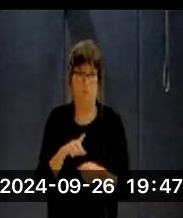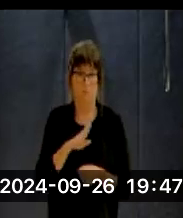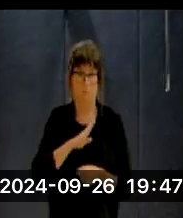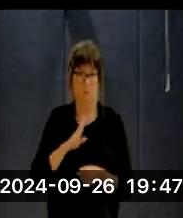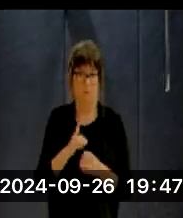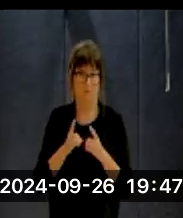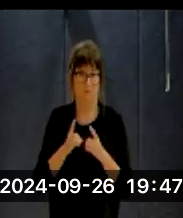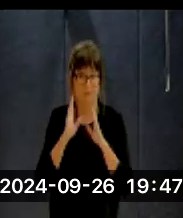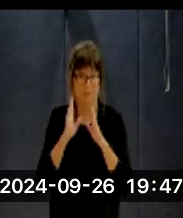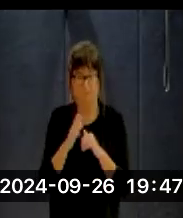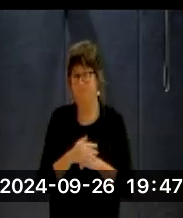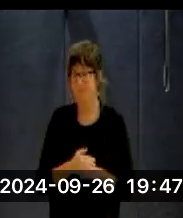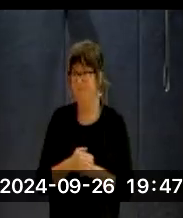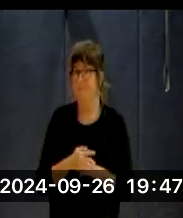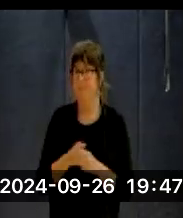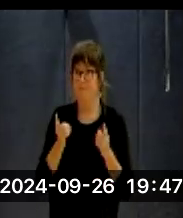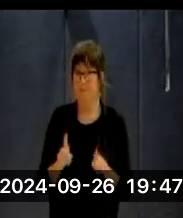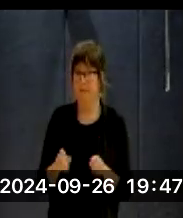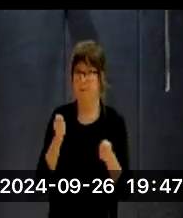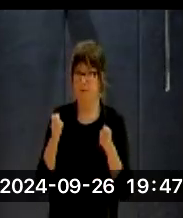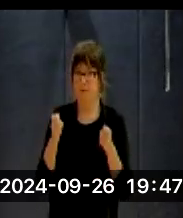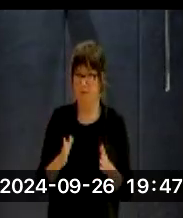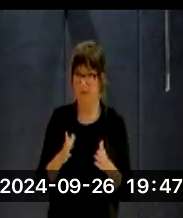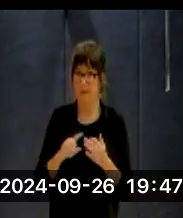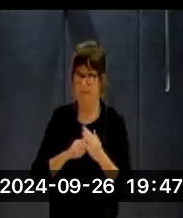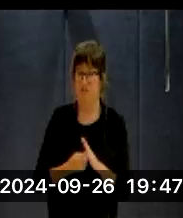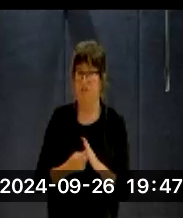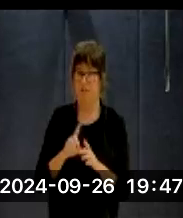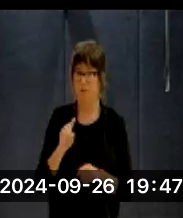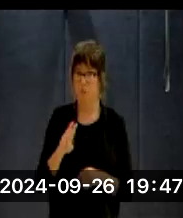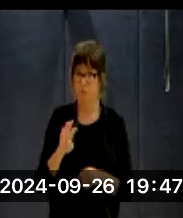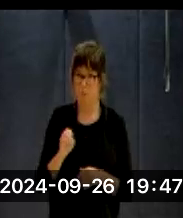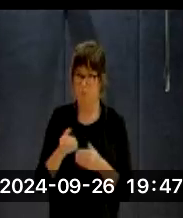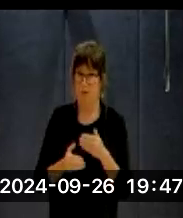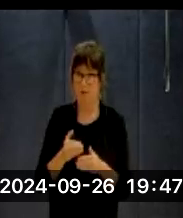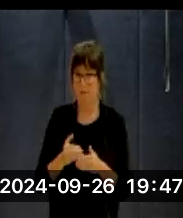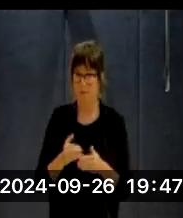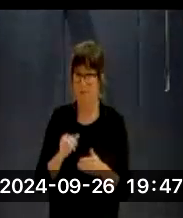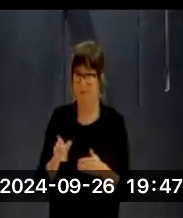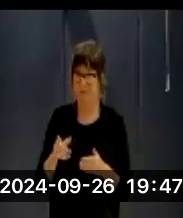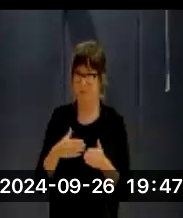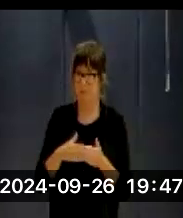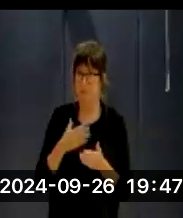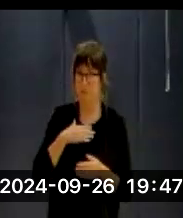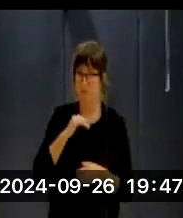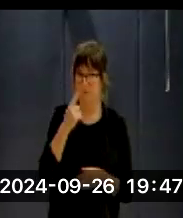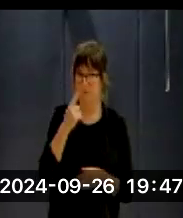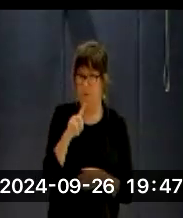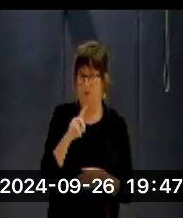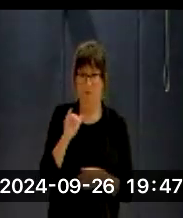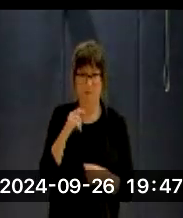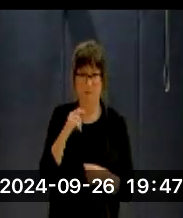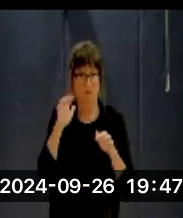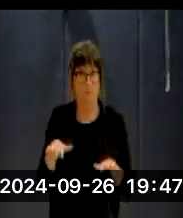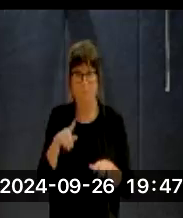an administrator had initiated the due process of suing my child. And of course, this is alarming because this